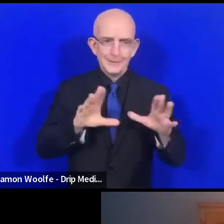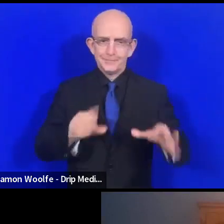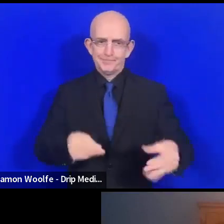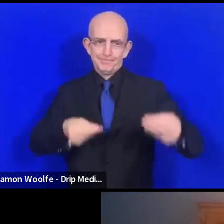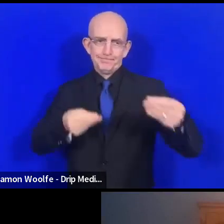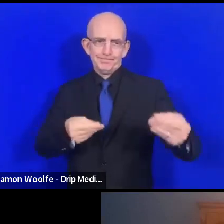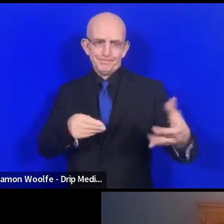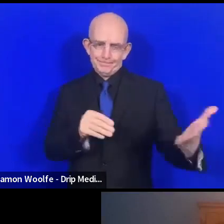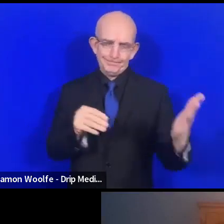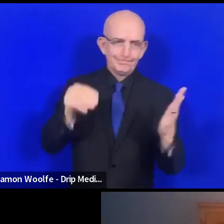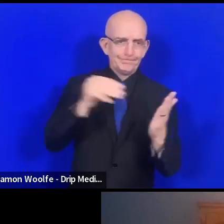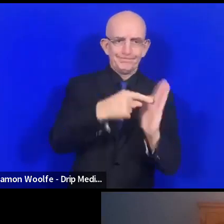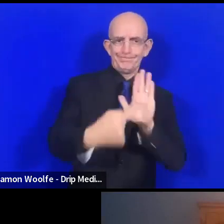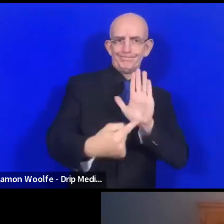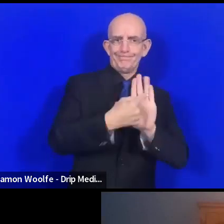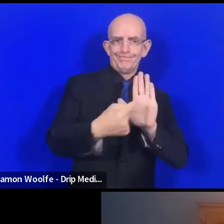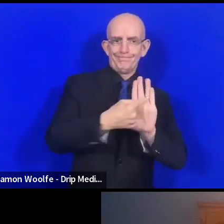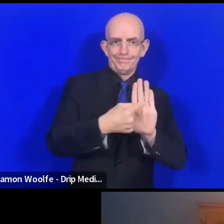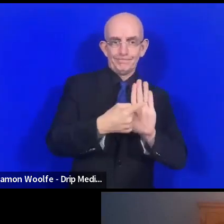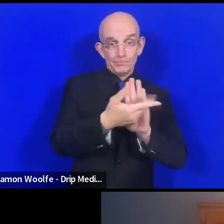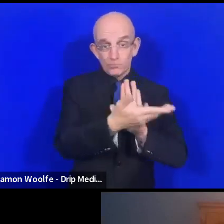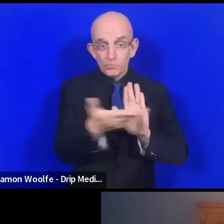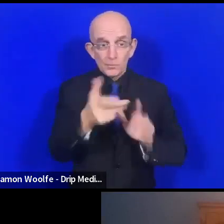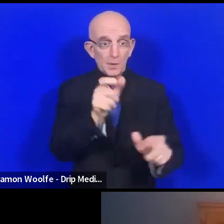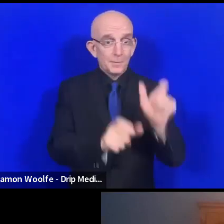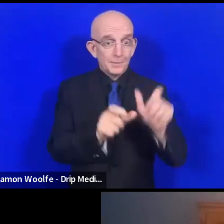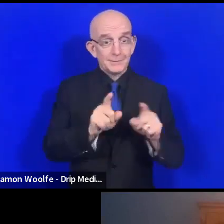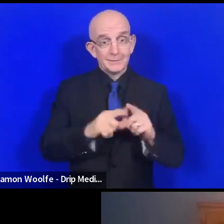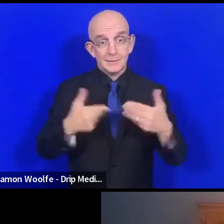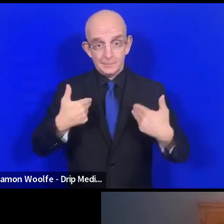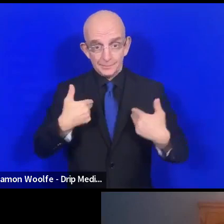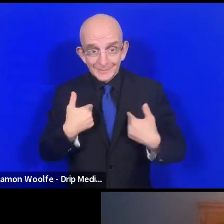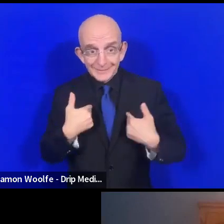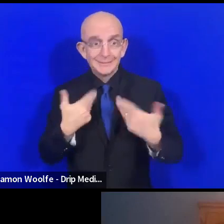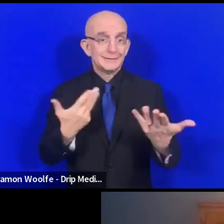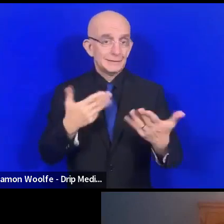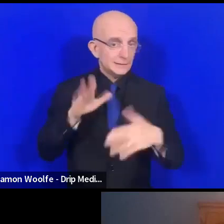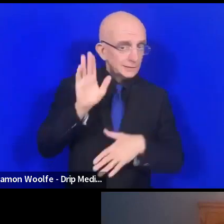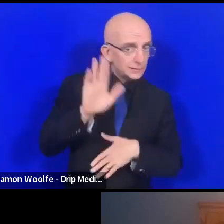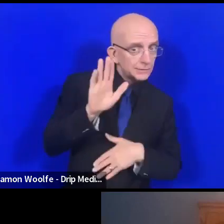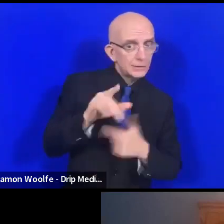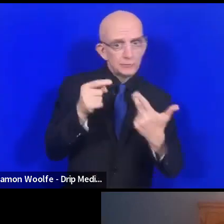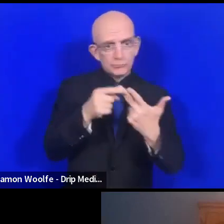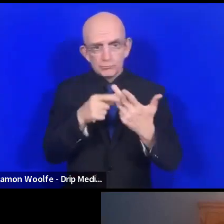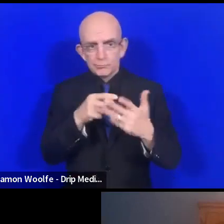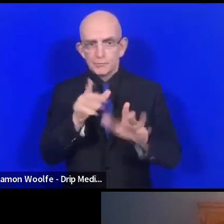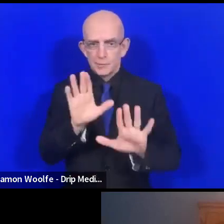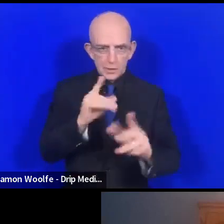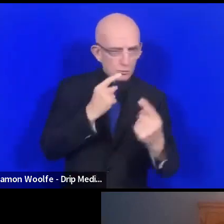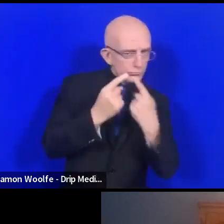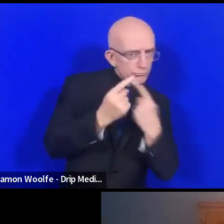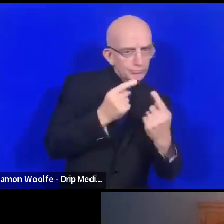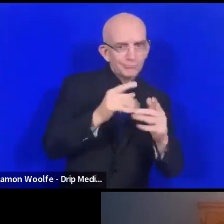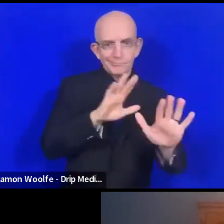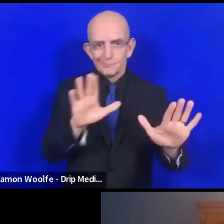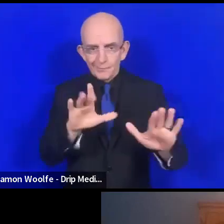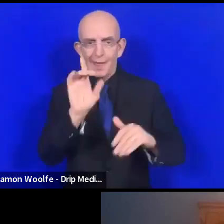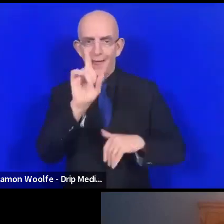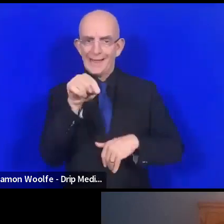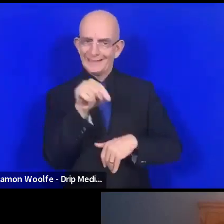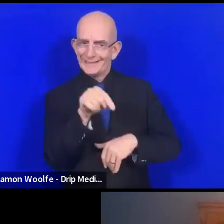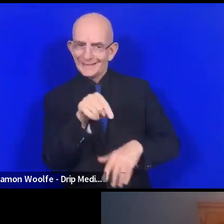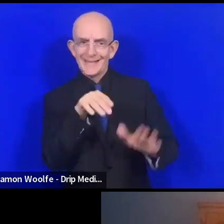accessibility is our priority. When we went on site visits to all of the finalists locations that we were considering